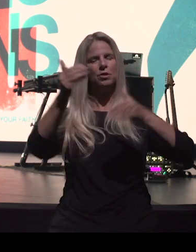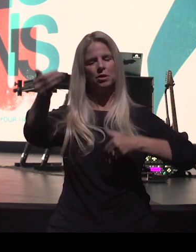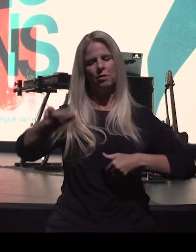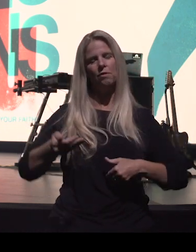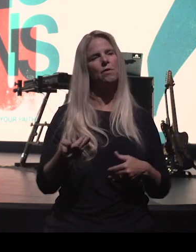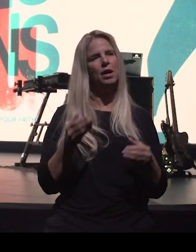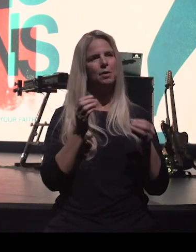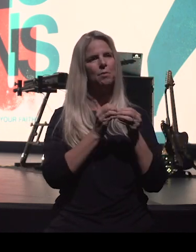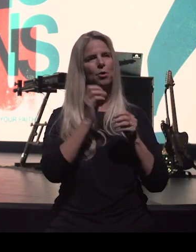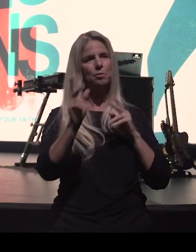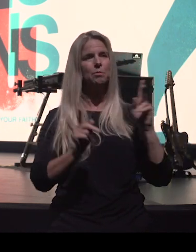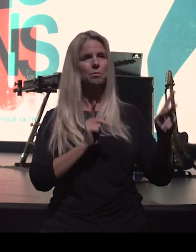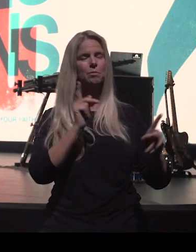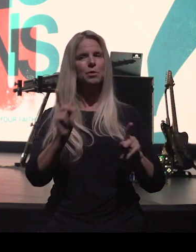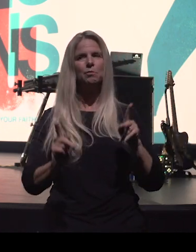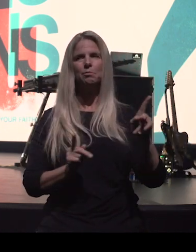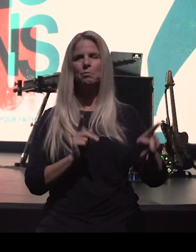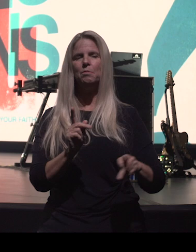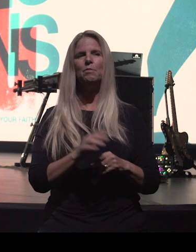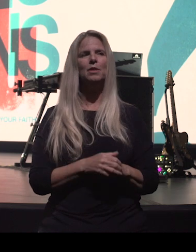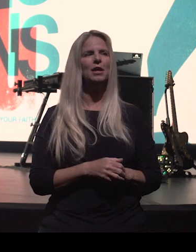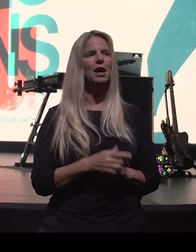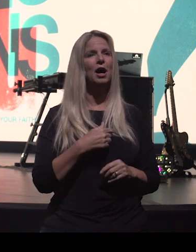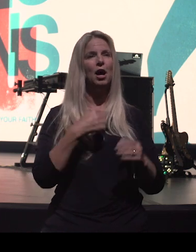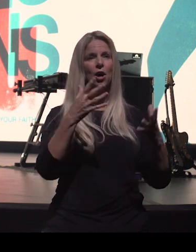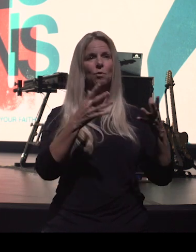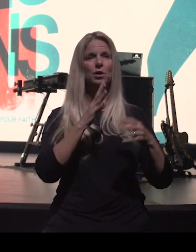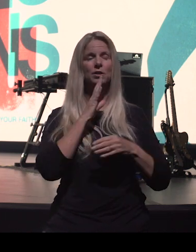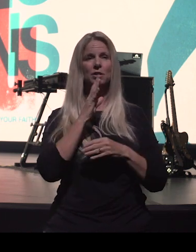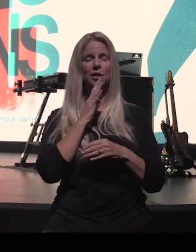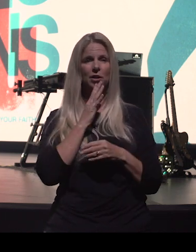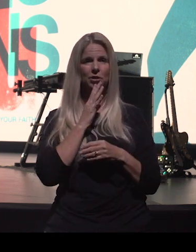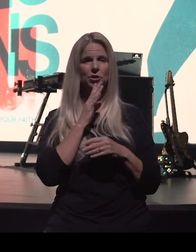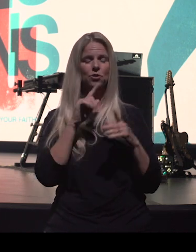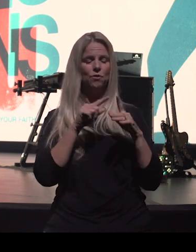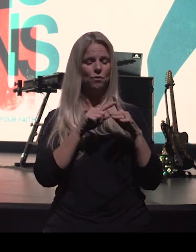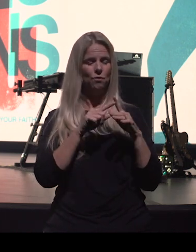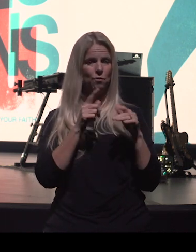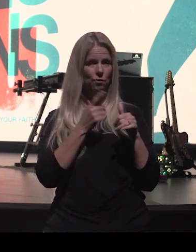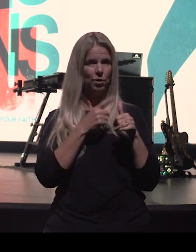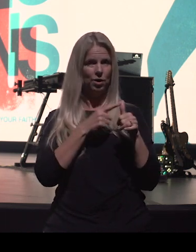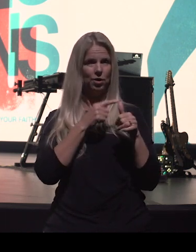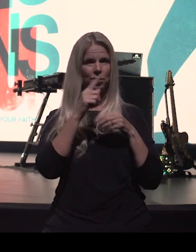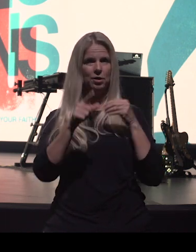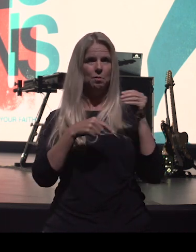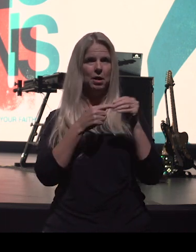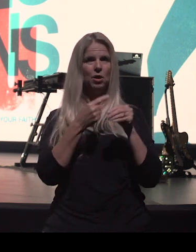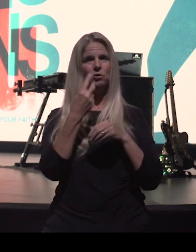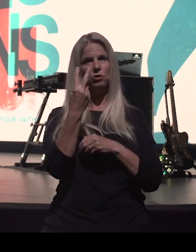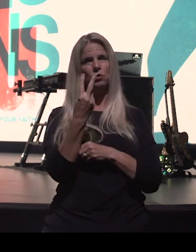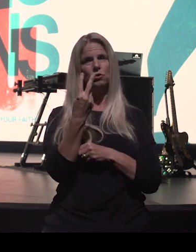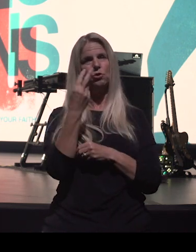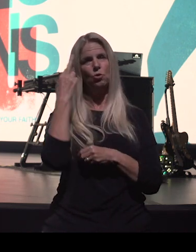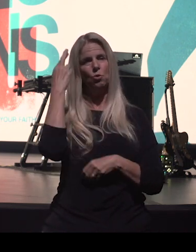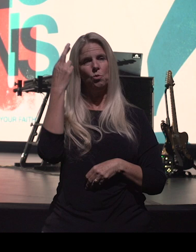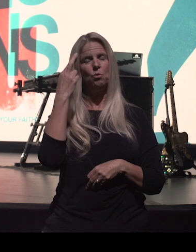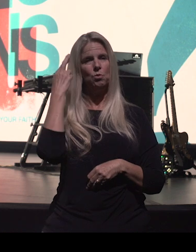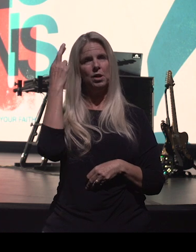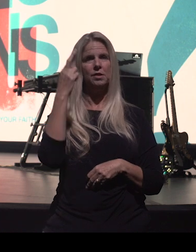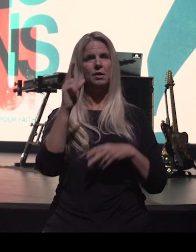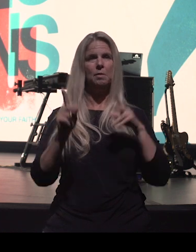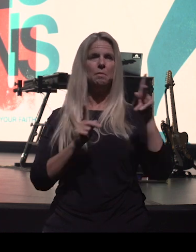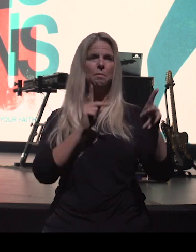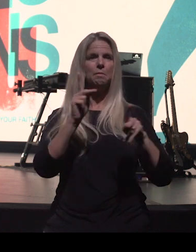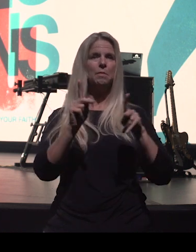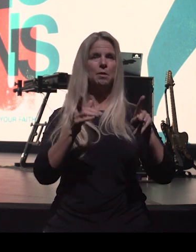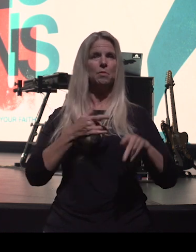start this series today, I want to just talk to you initially about two reasons people get stuck in their faith. Two initial reasons, and I hope you're taking